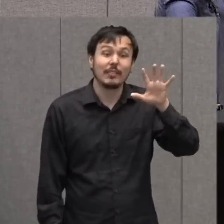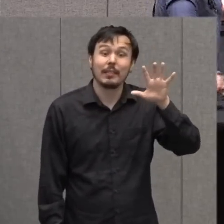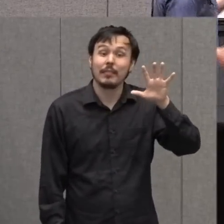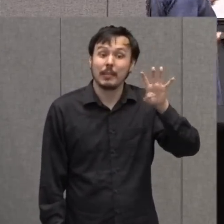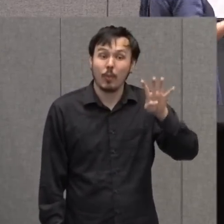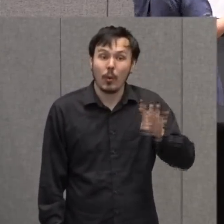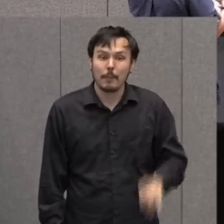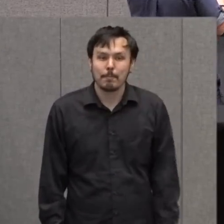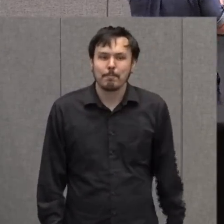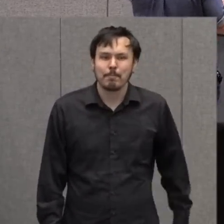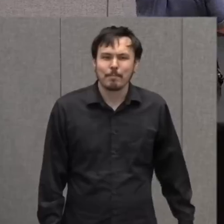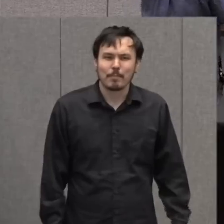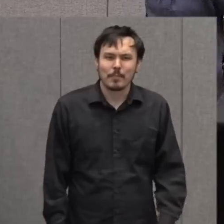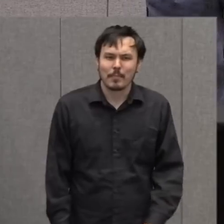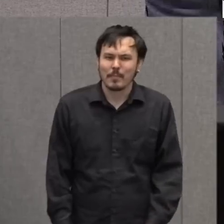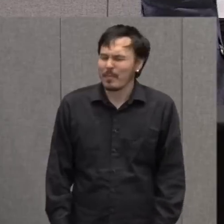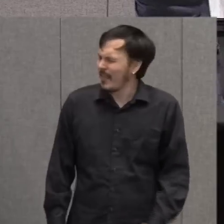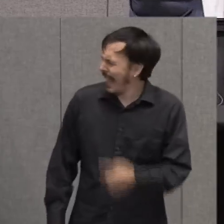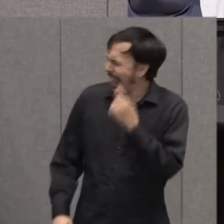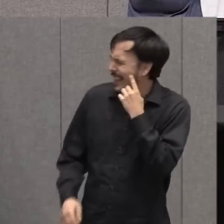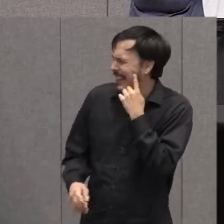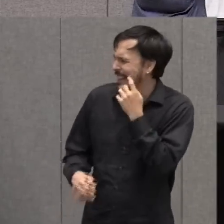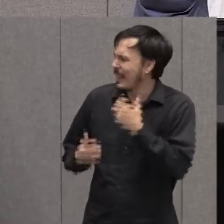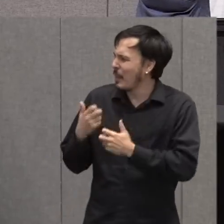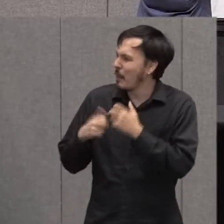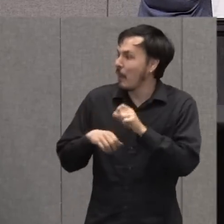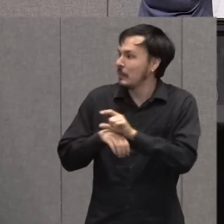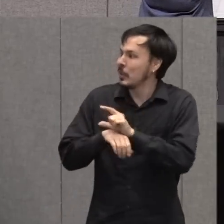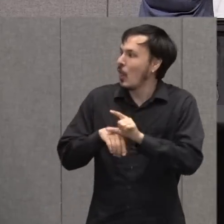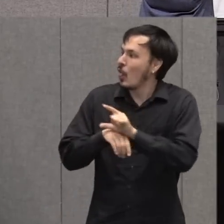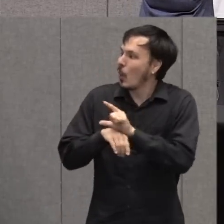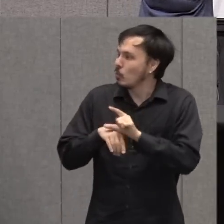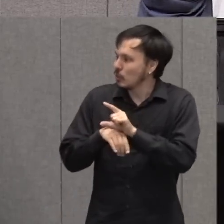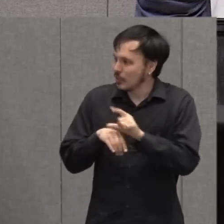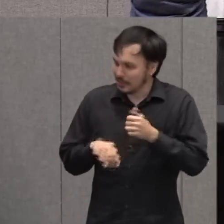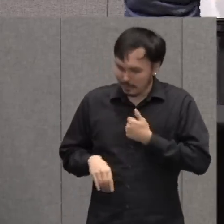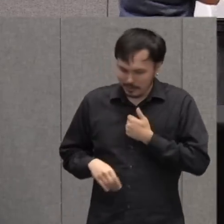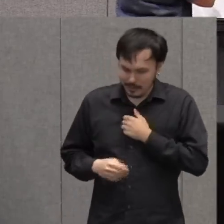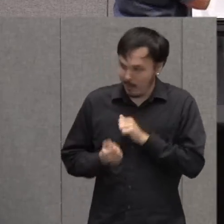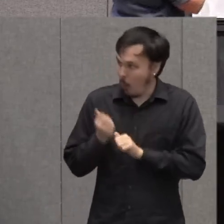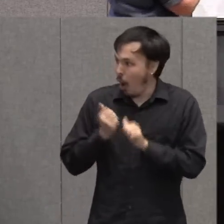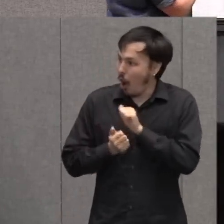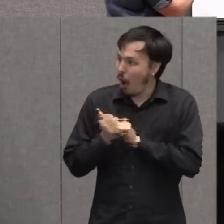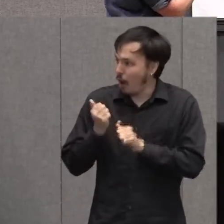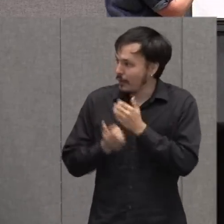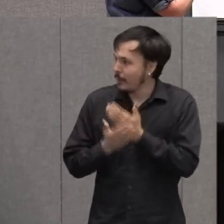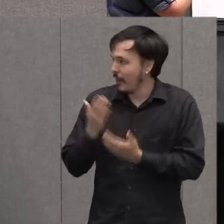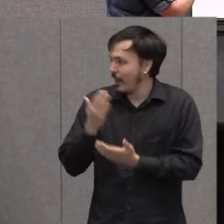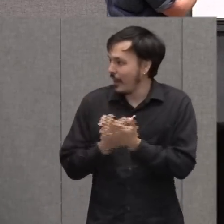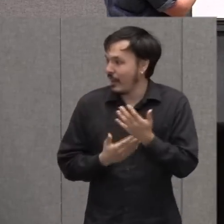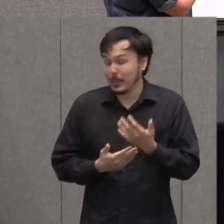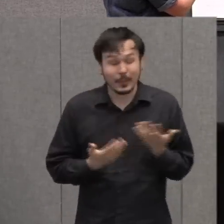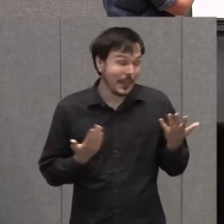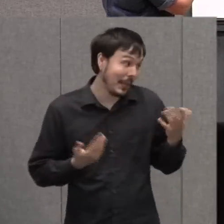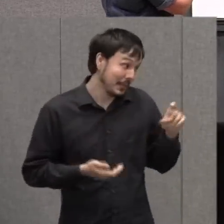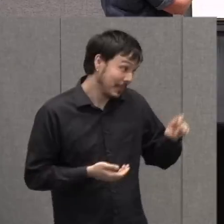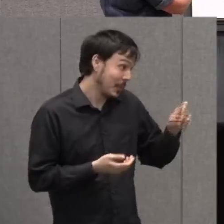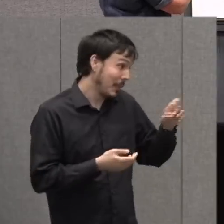I think part of it is all the lotion and washing of my hands, unfortunately. Well, we have to be safe. Yes, we have to.